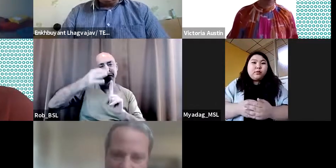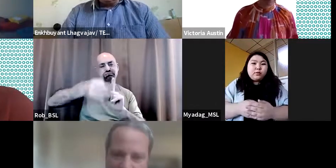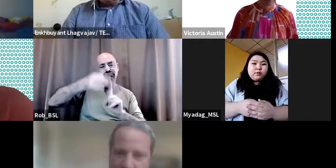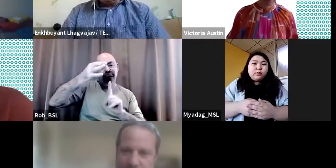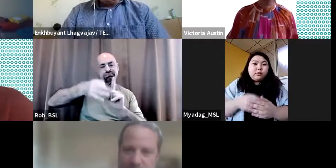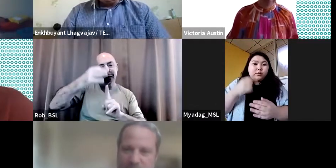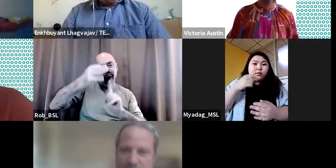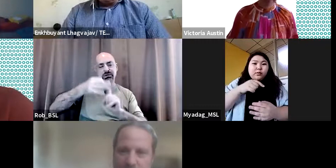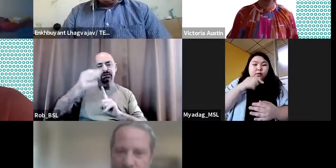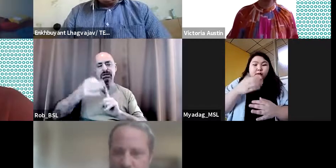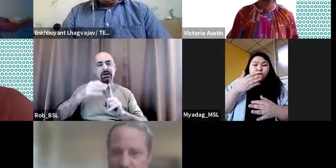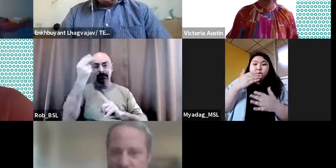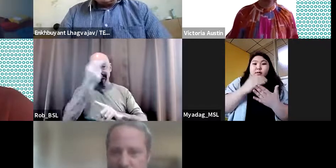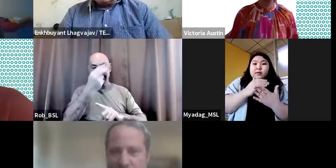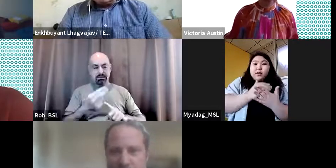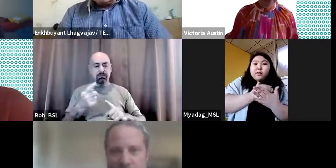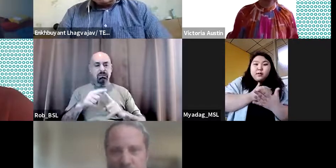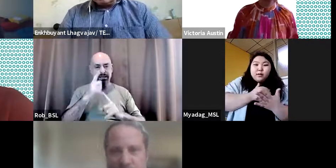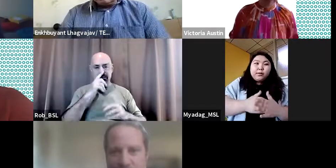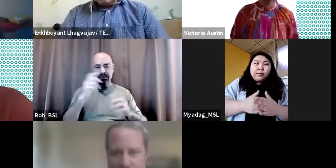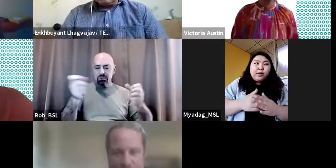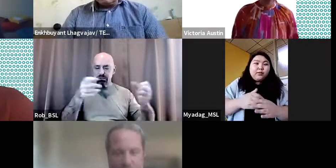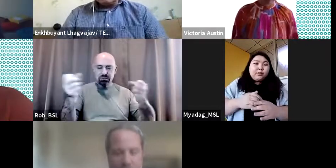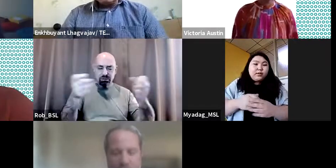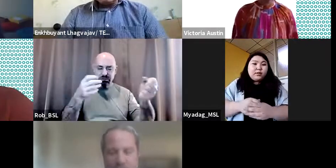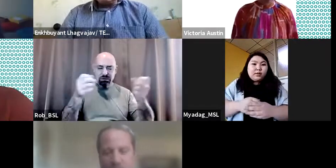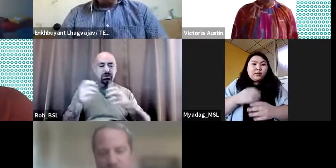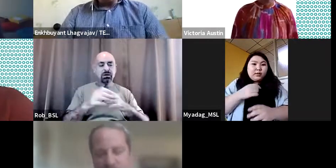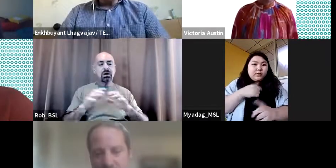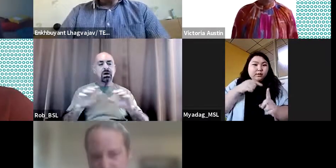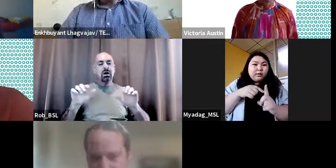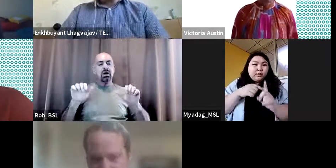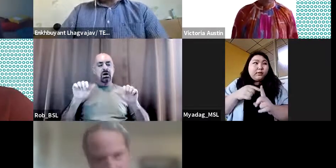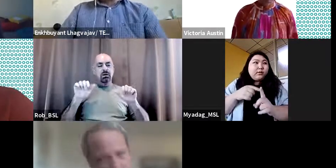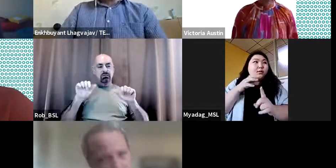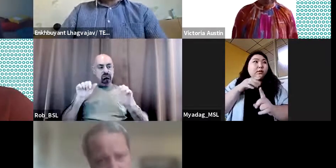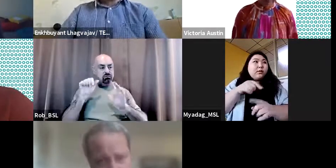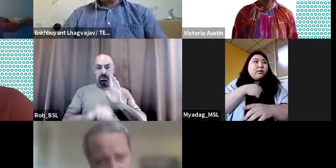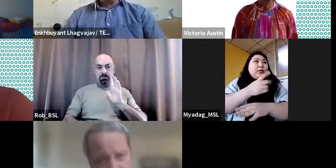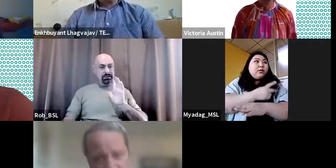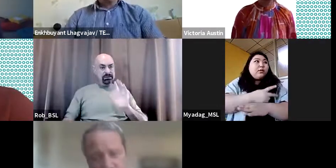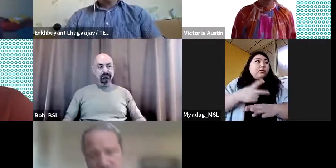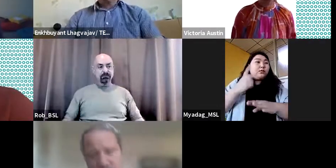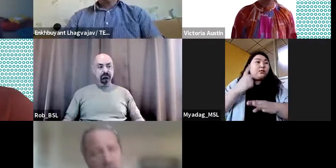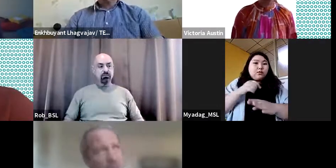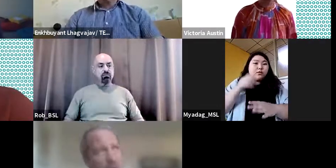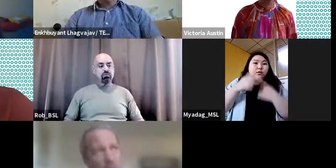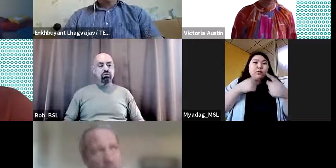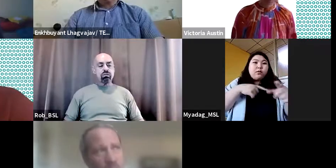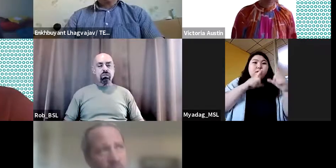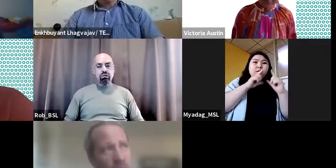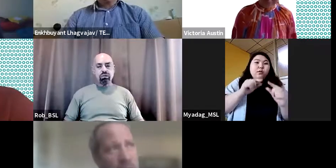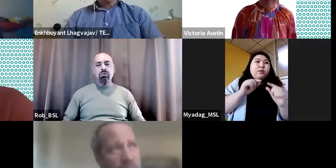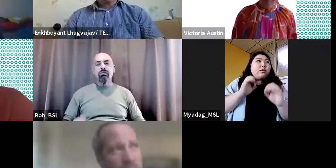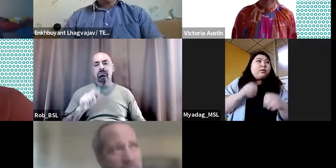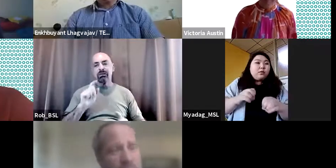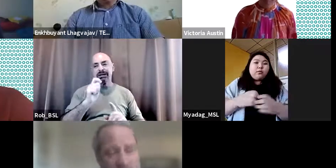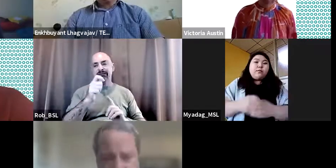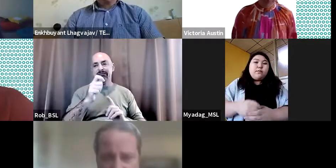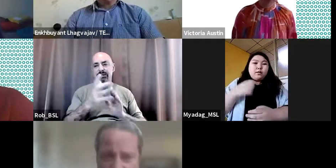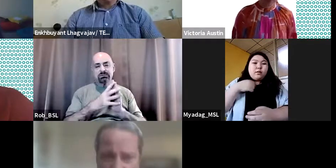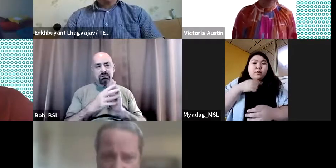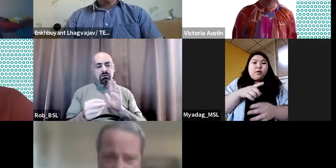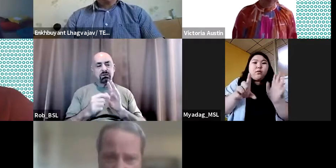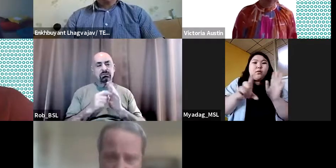inclusive design that can be fed on right away from the beginning. So just give you some example and